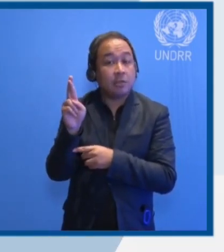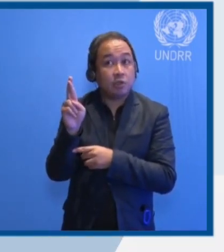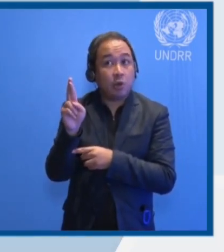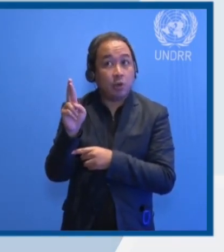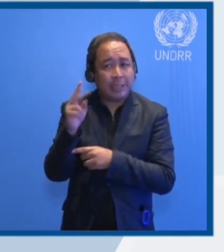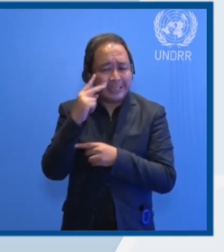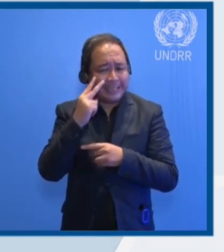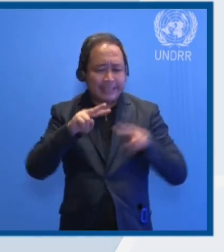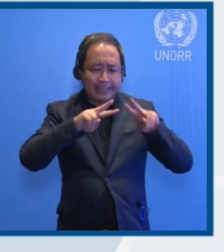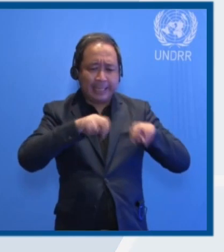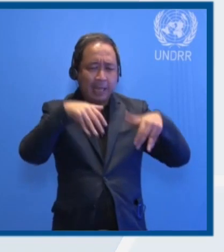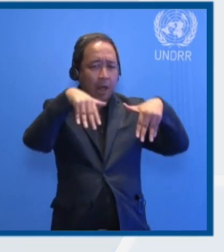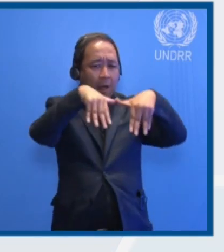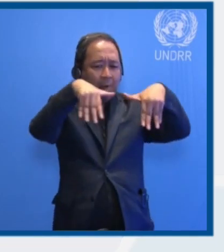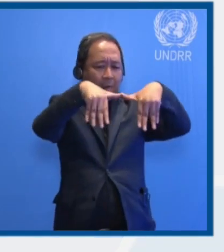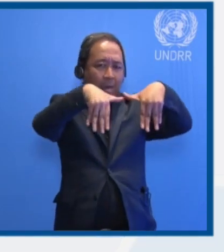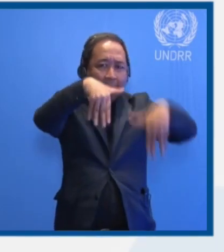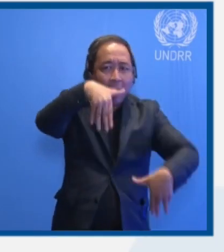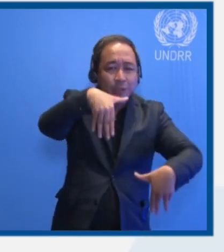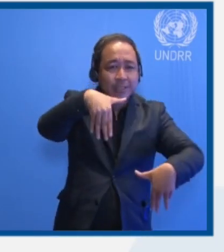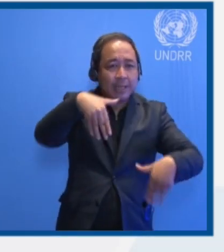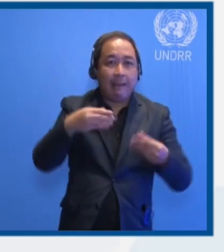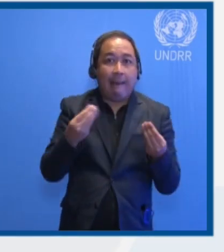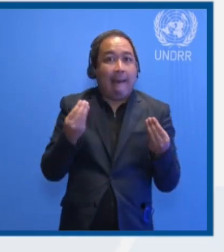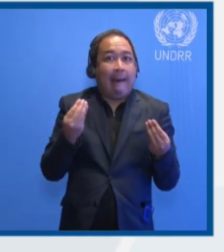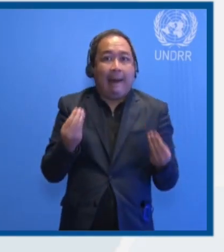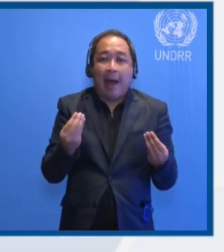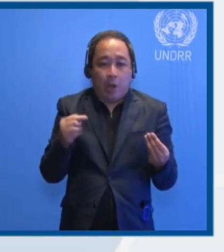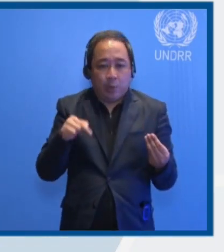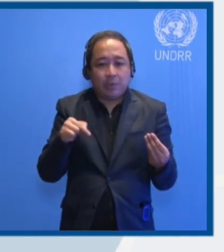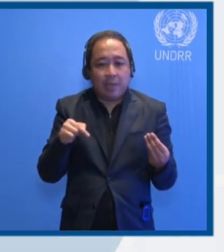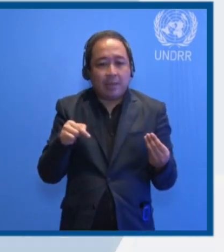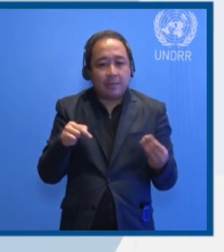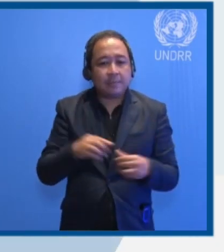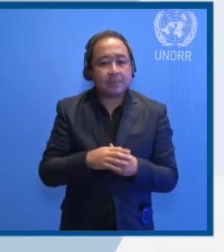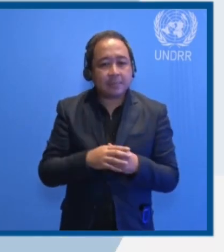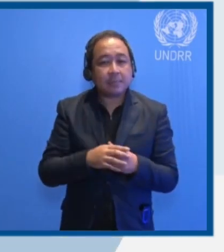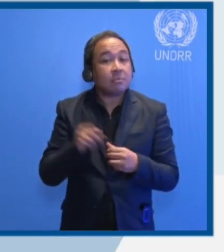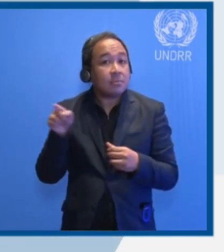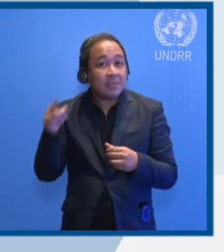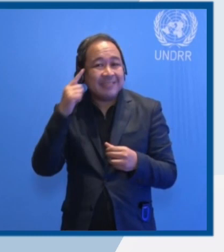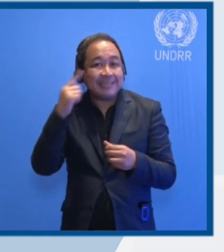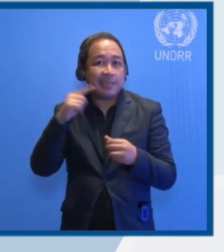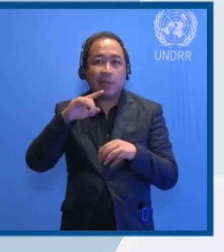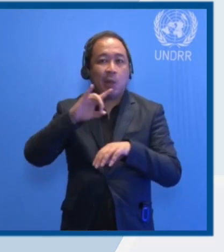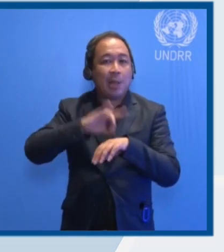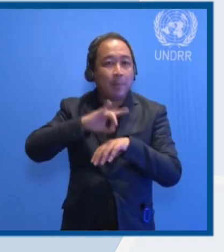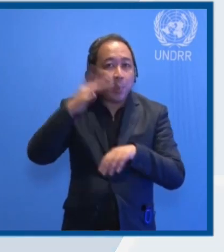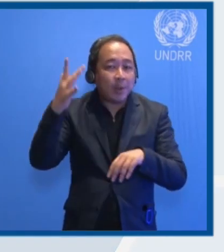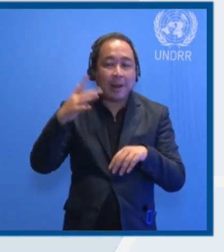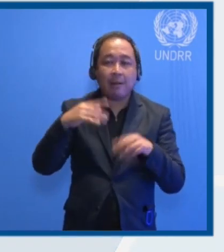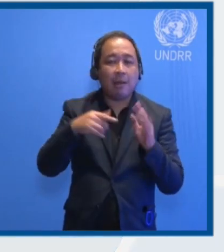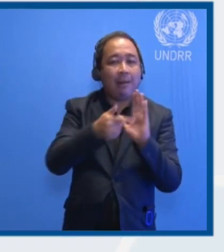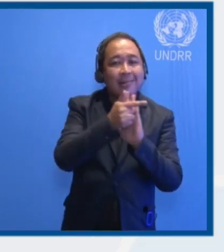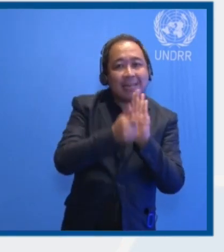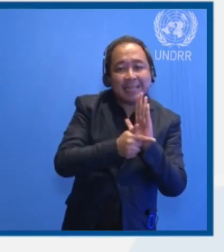técnicos, institucionales, legales, económicos y financieros de cómo incluir este tipo de soluciones en los instrumentos de planificación,